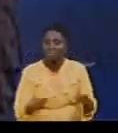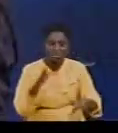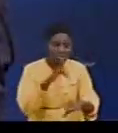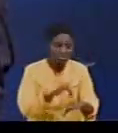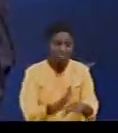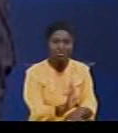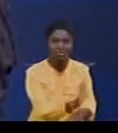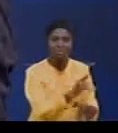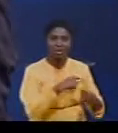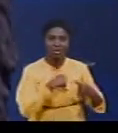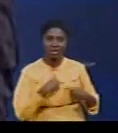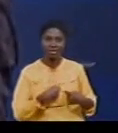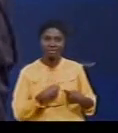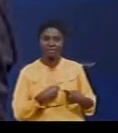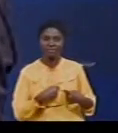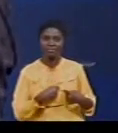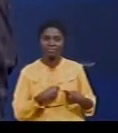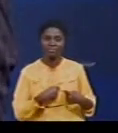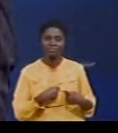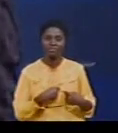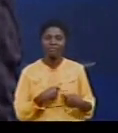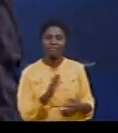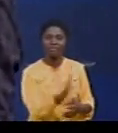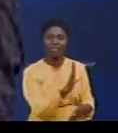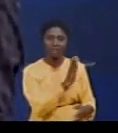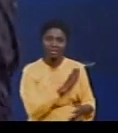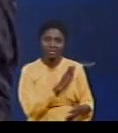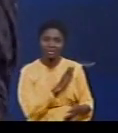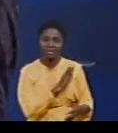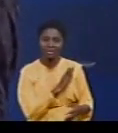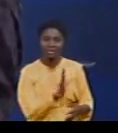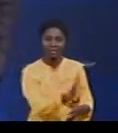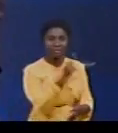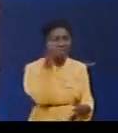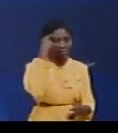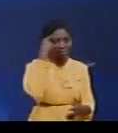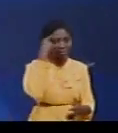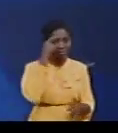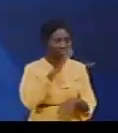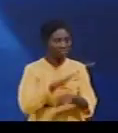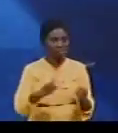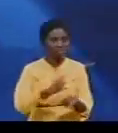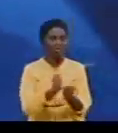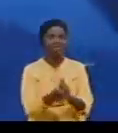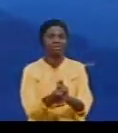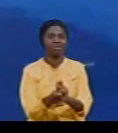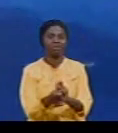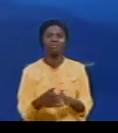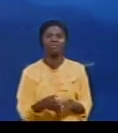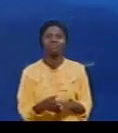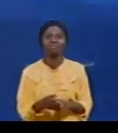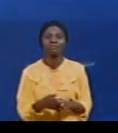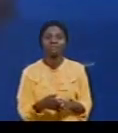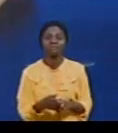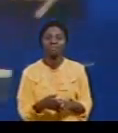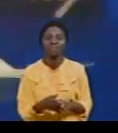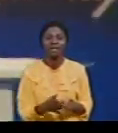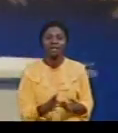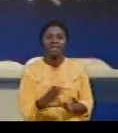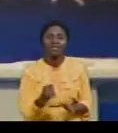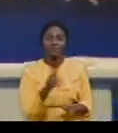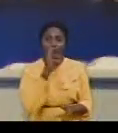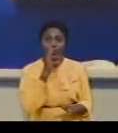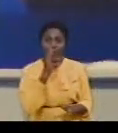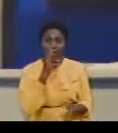their character, their soul, their mind. There was no change. The water it's referring to here is